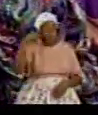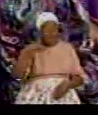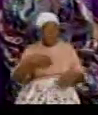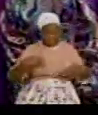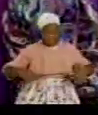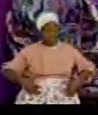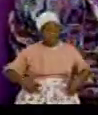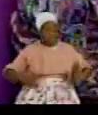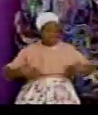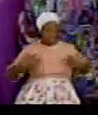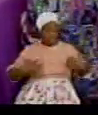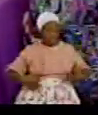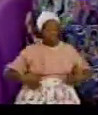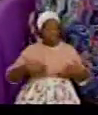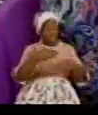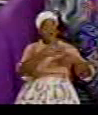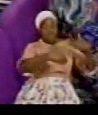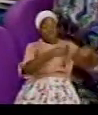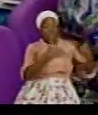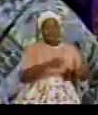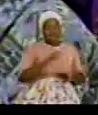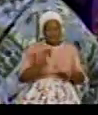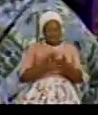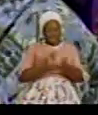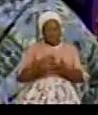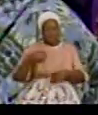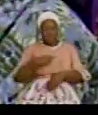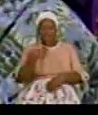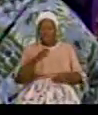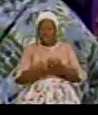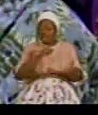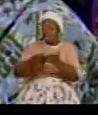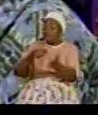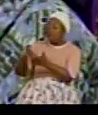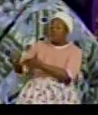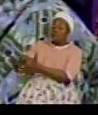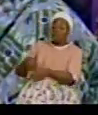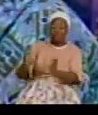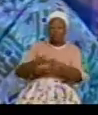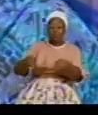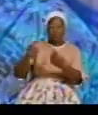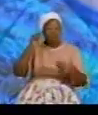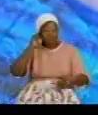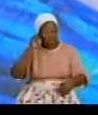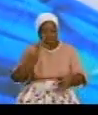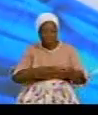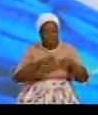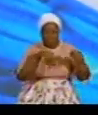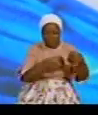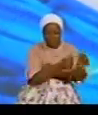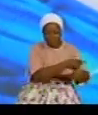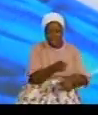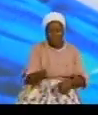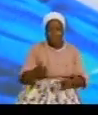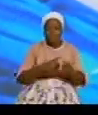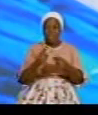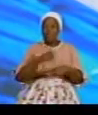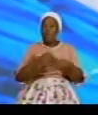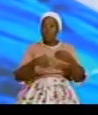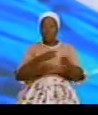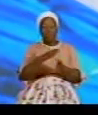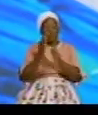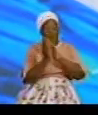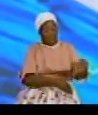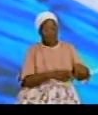that this is the way to go. If they have that authority on you, you've lost the authority of